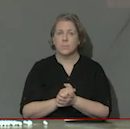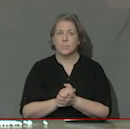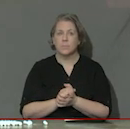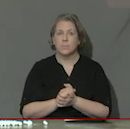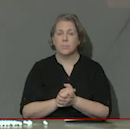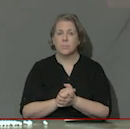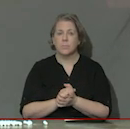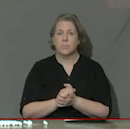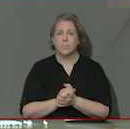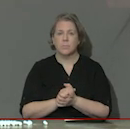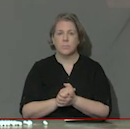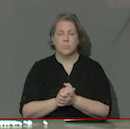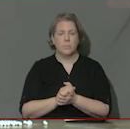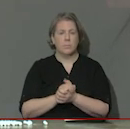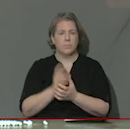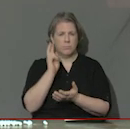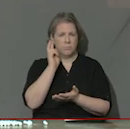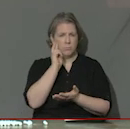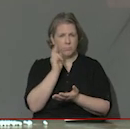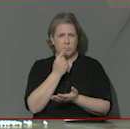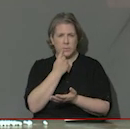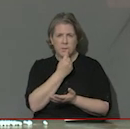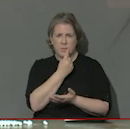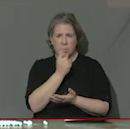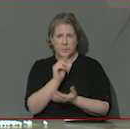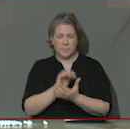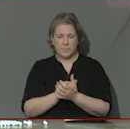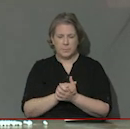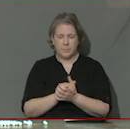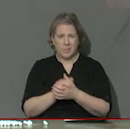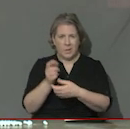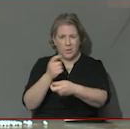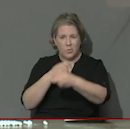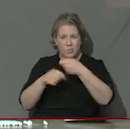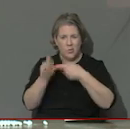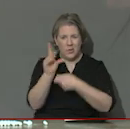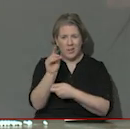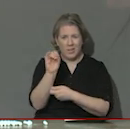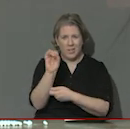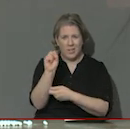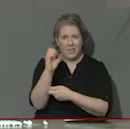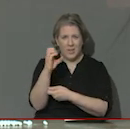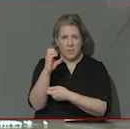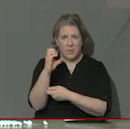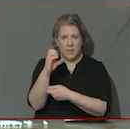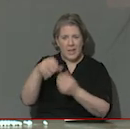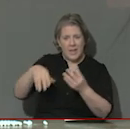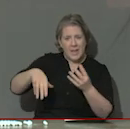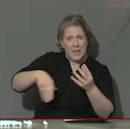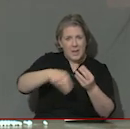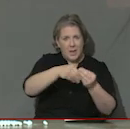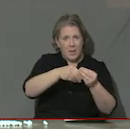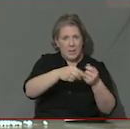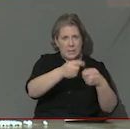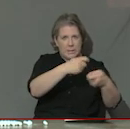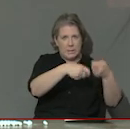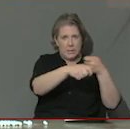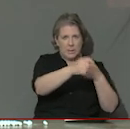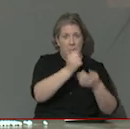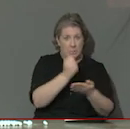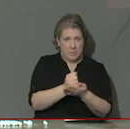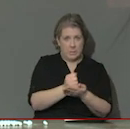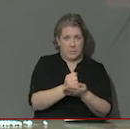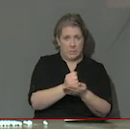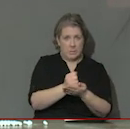So remember, what did we say? If there's trade discount, we add it to the sales. Am I right? So we will